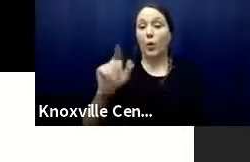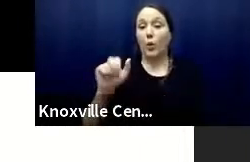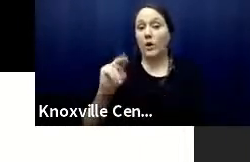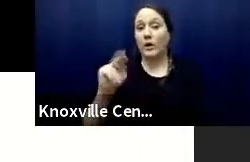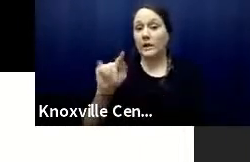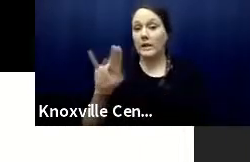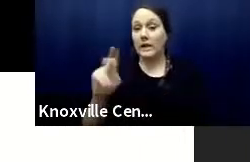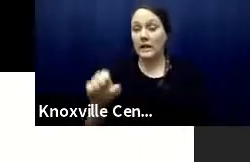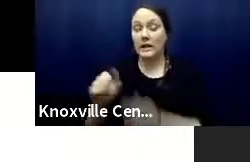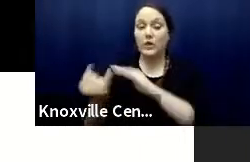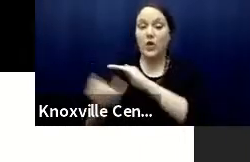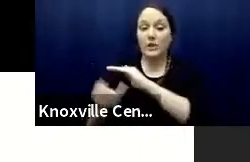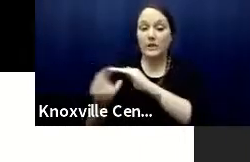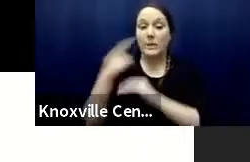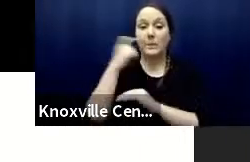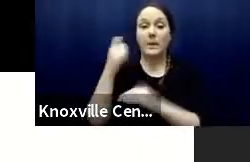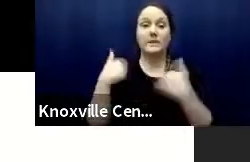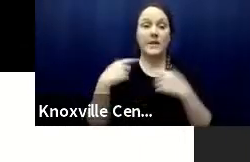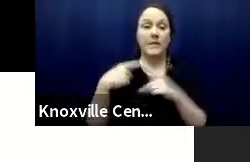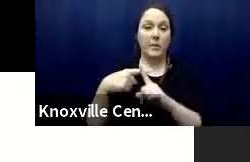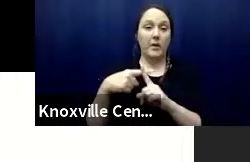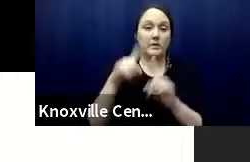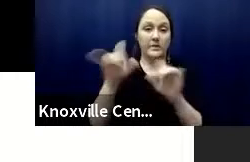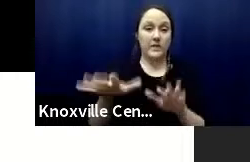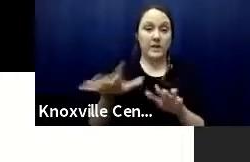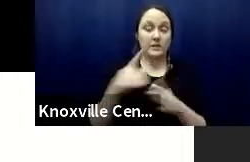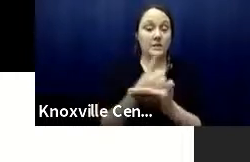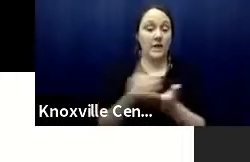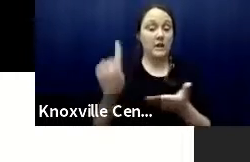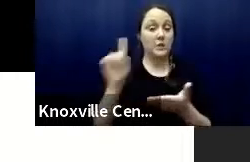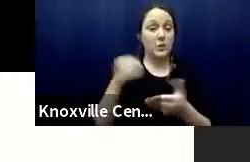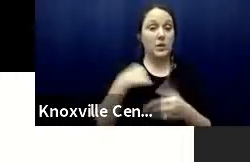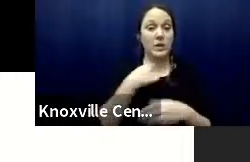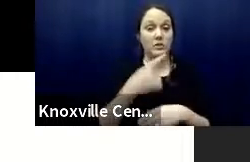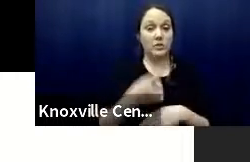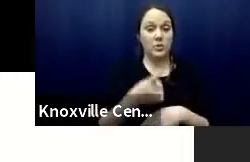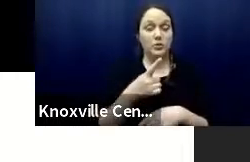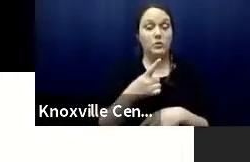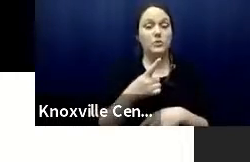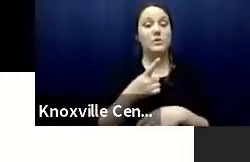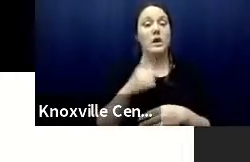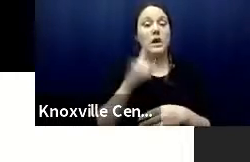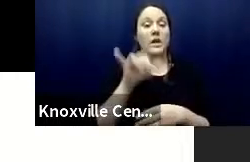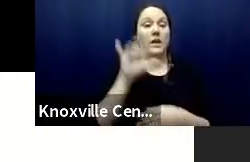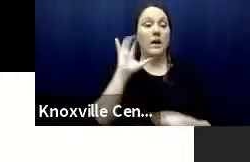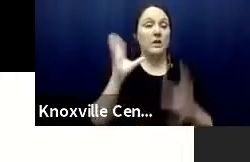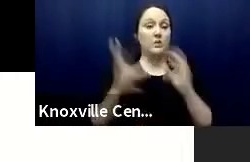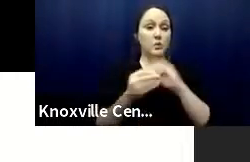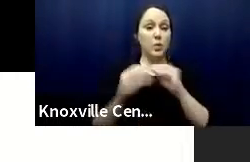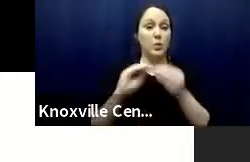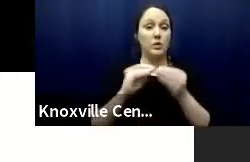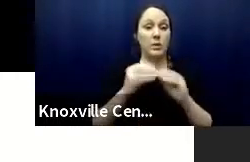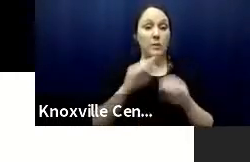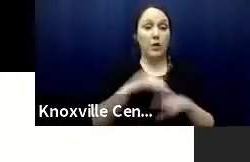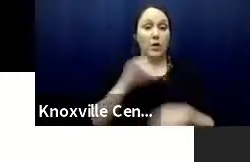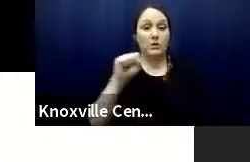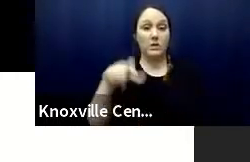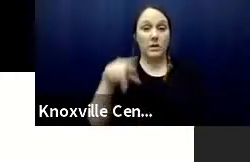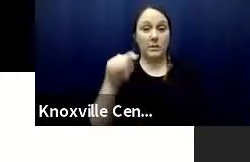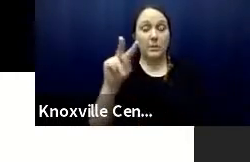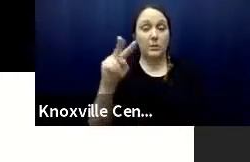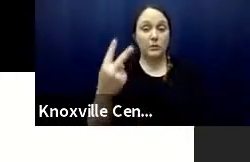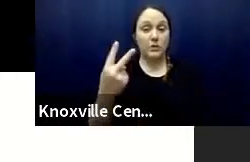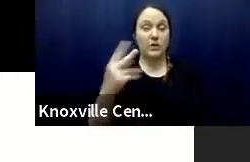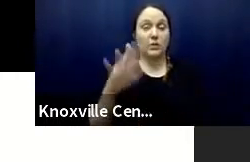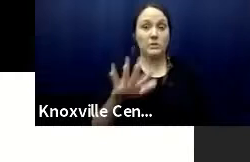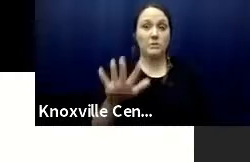isolating because they have a positive test. Last week when I was here, I told you that total number on September 2nd was